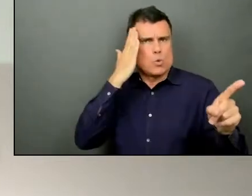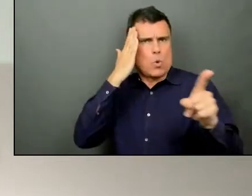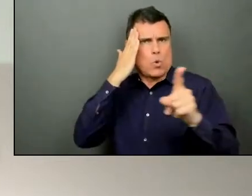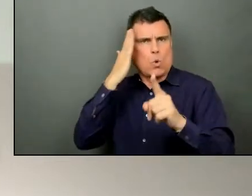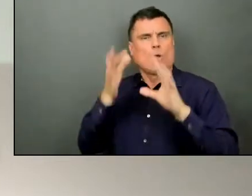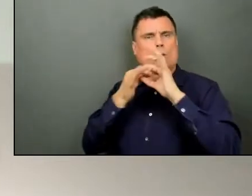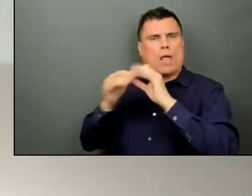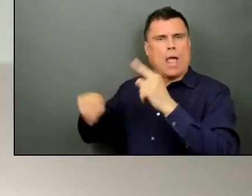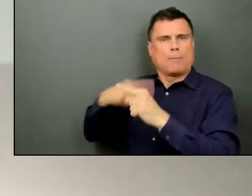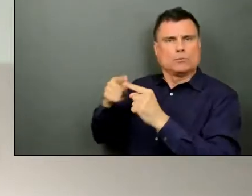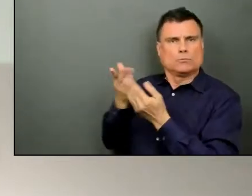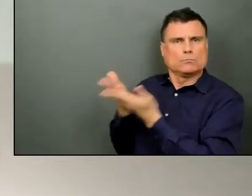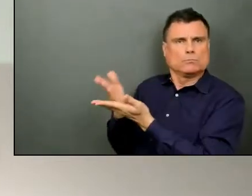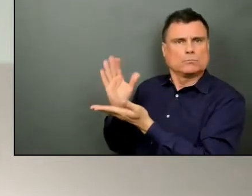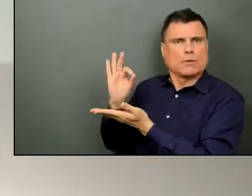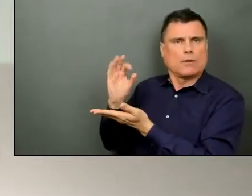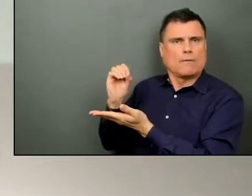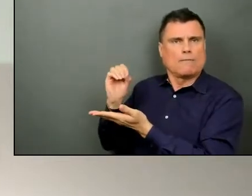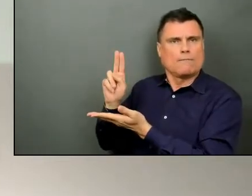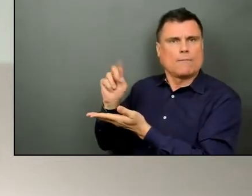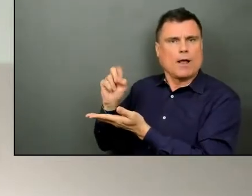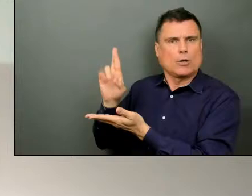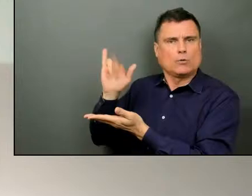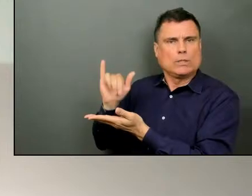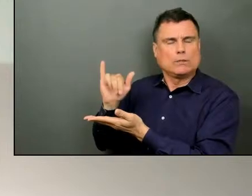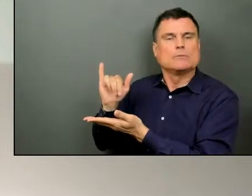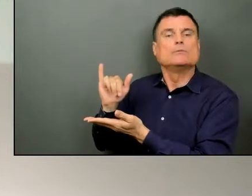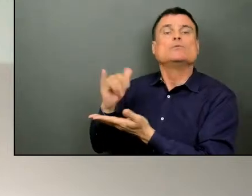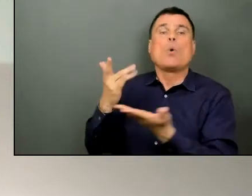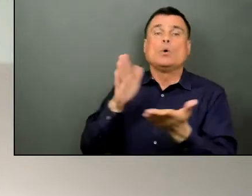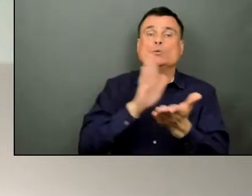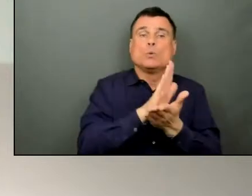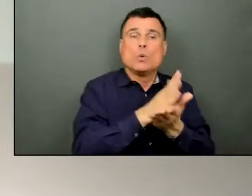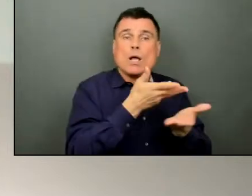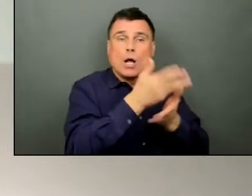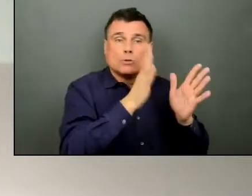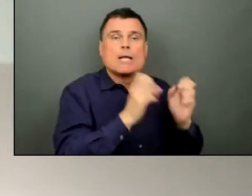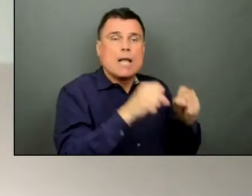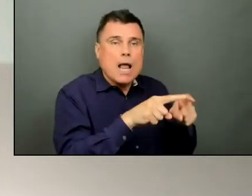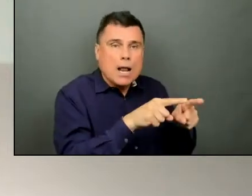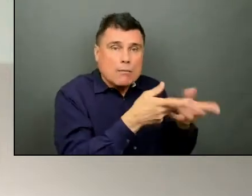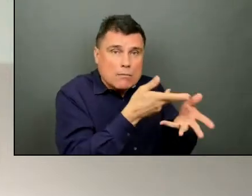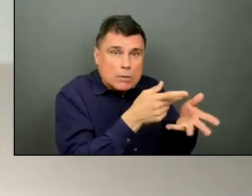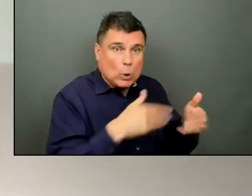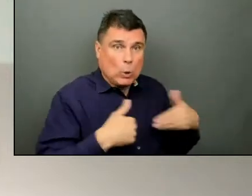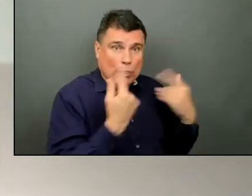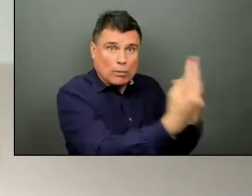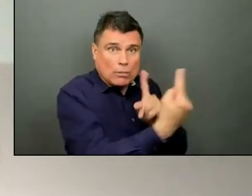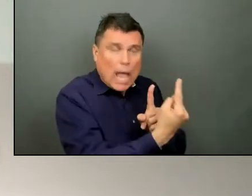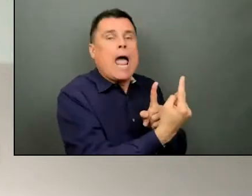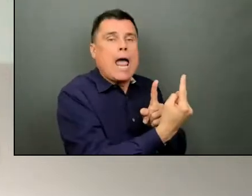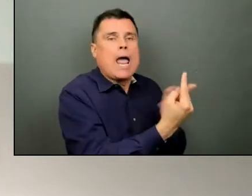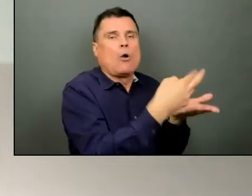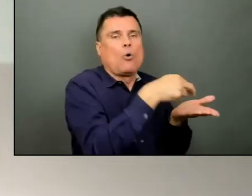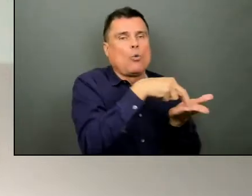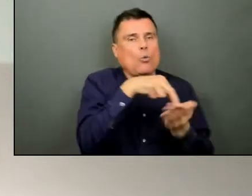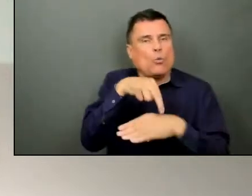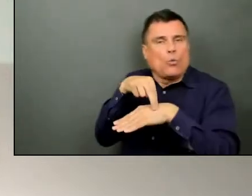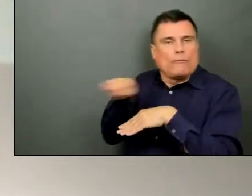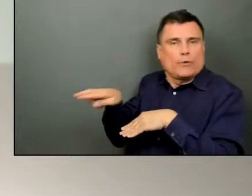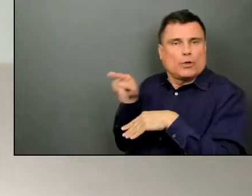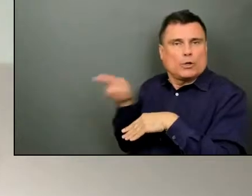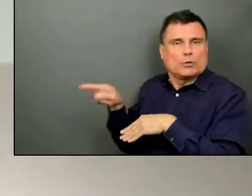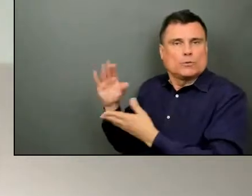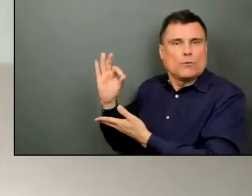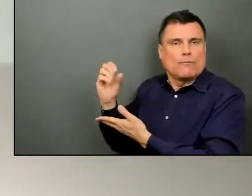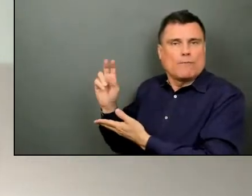there is a fairly large network of folks who are available to promote the work that we do. And certainly